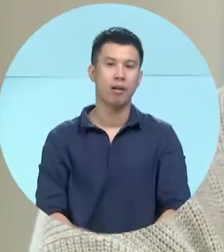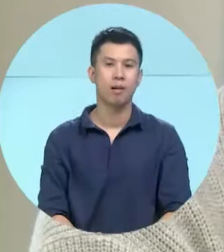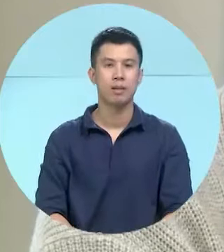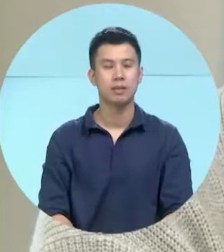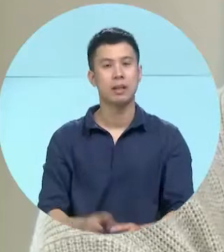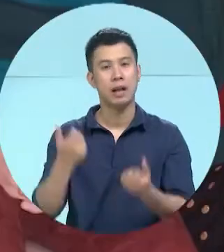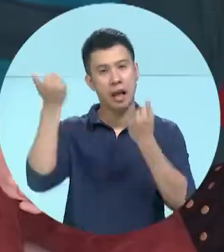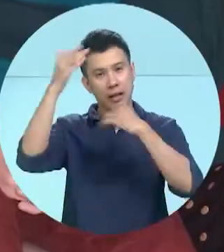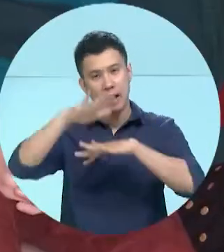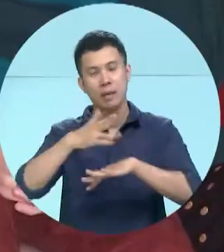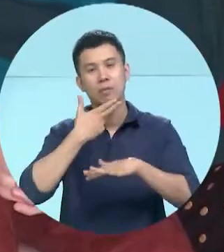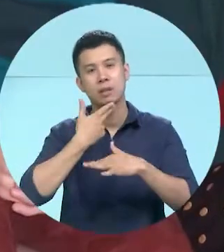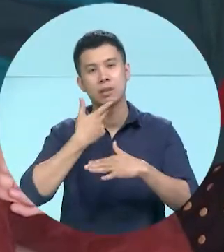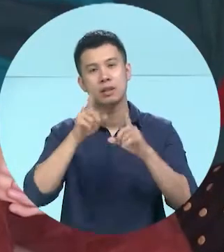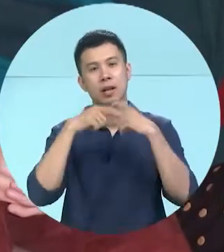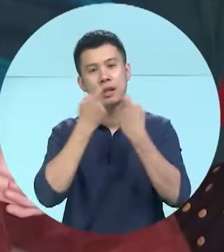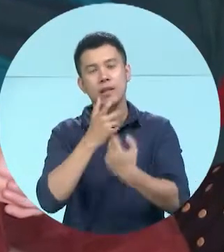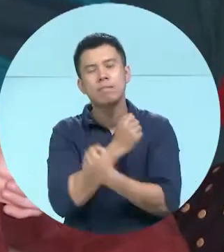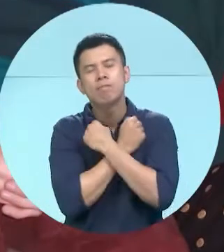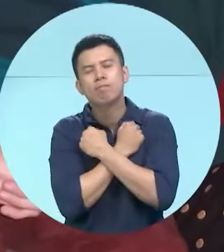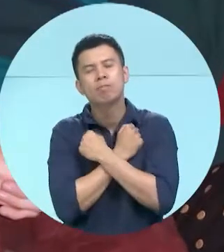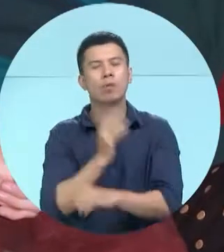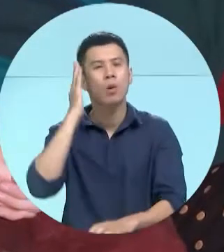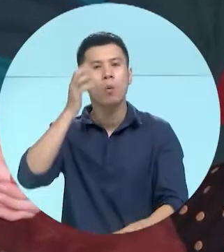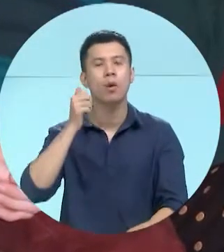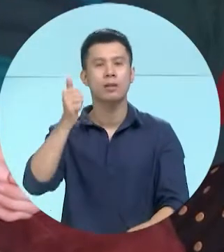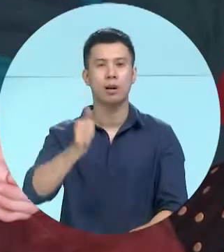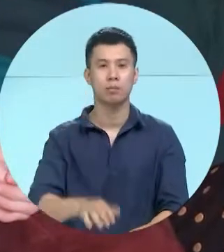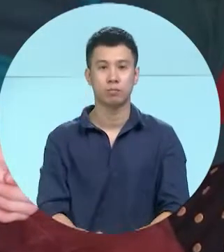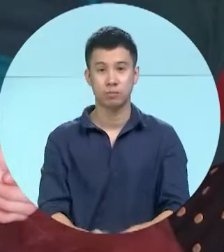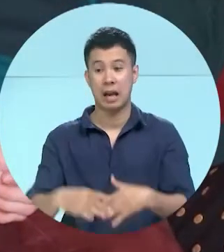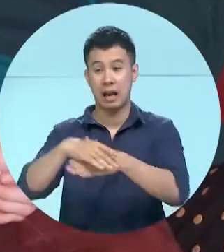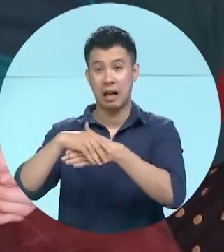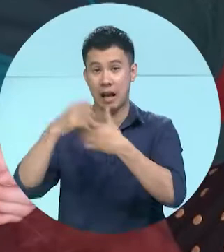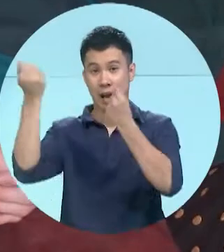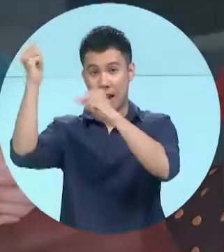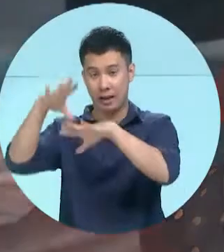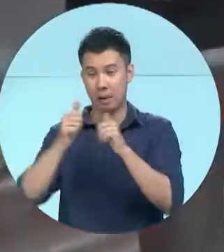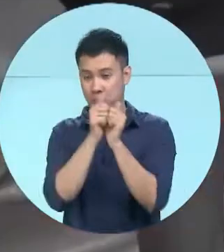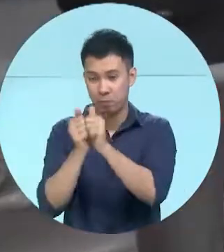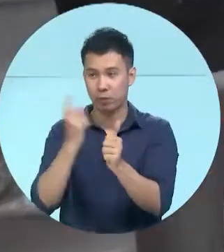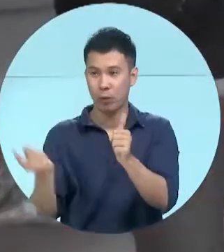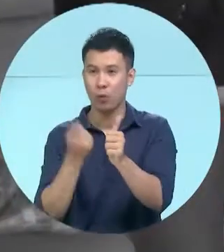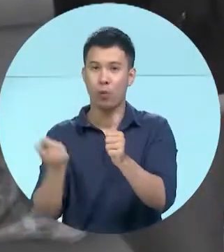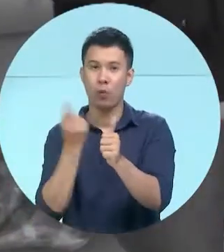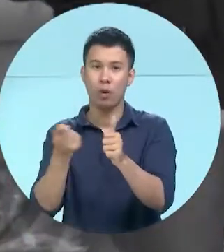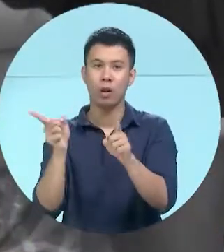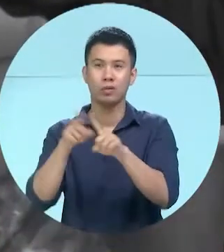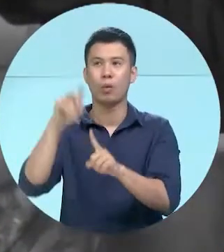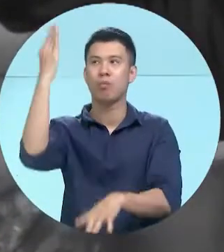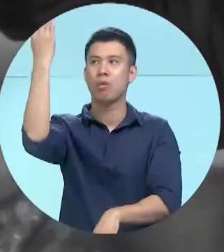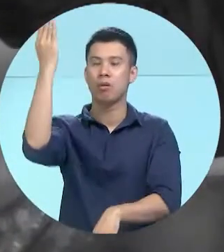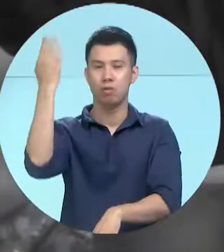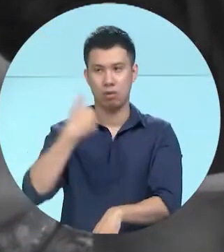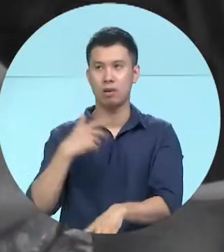that he has other sisters and brothers, because they are a very important part of his life. So he can always see good